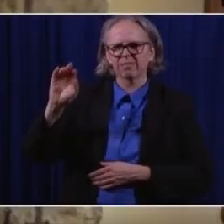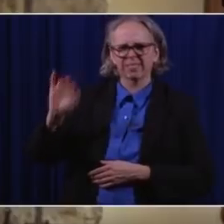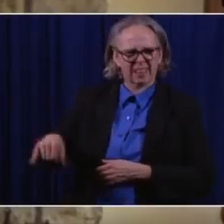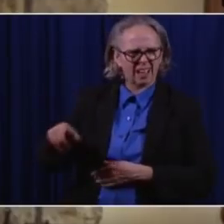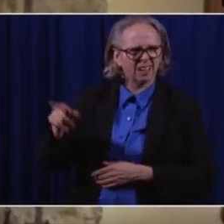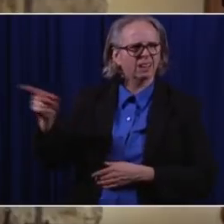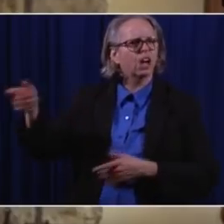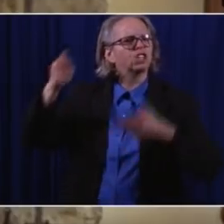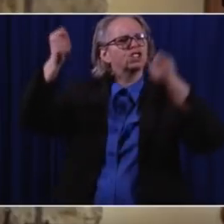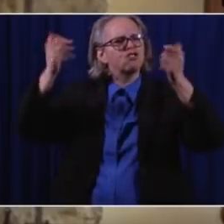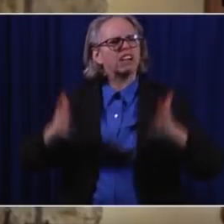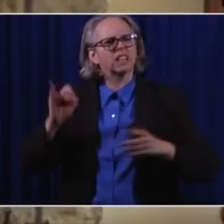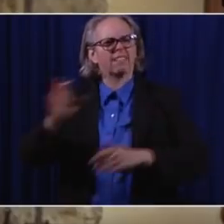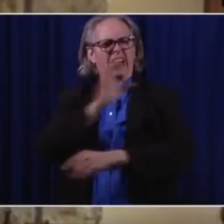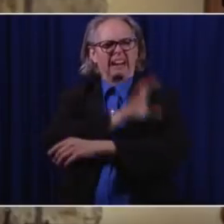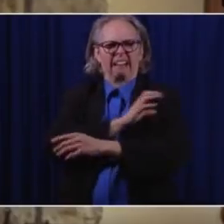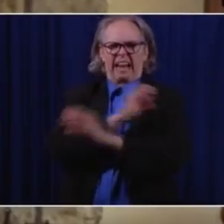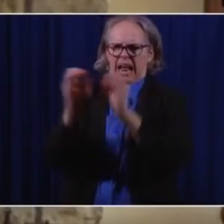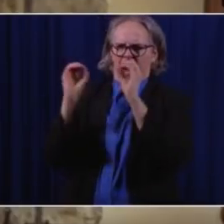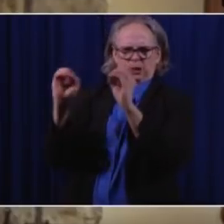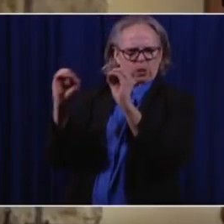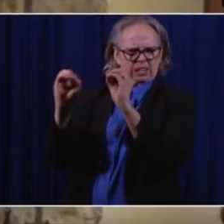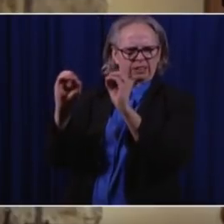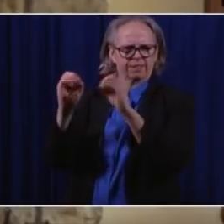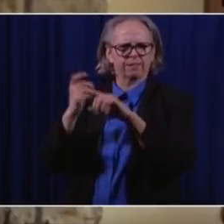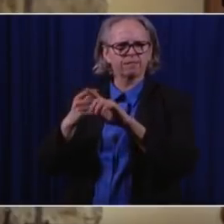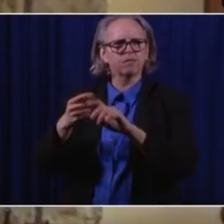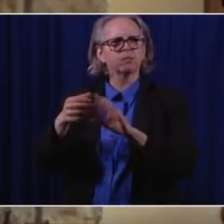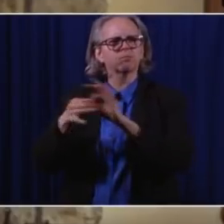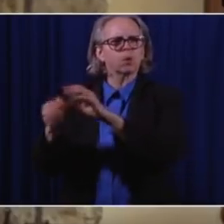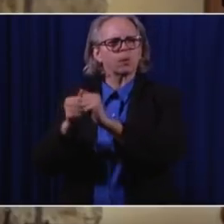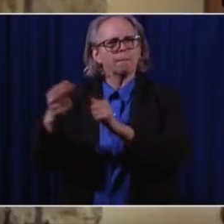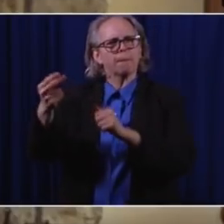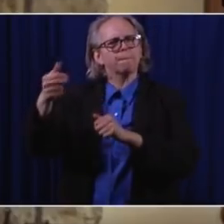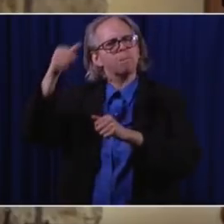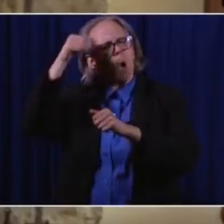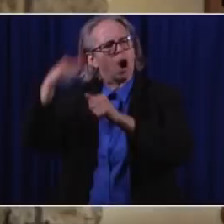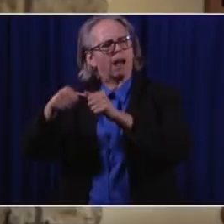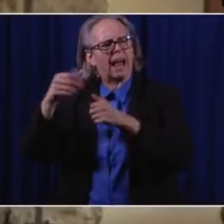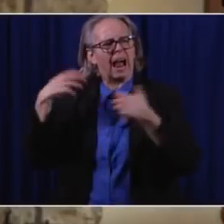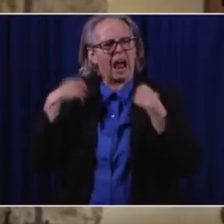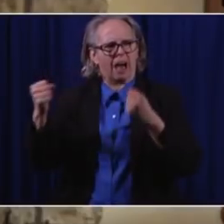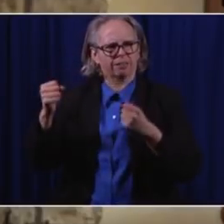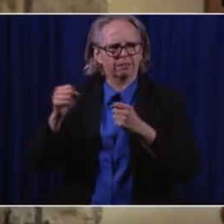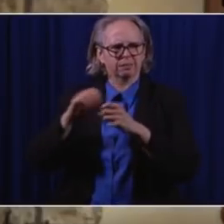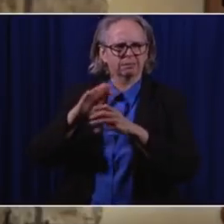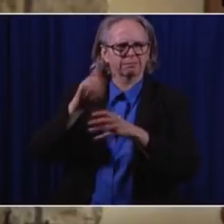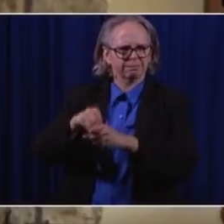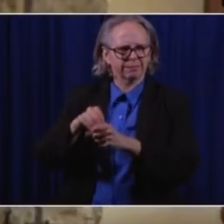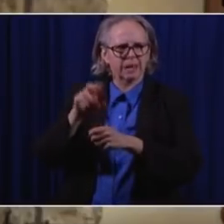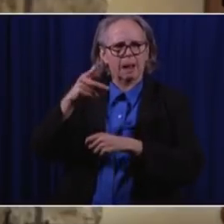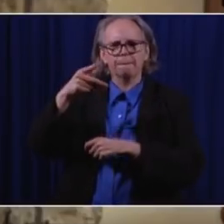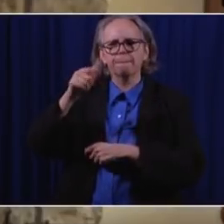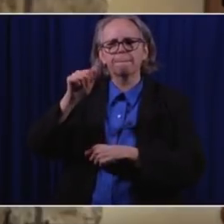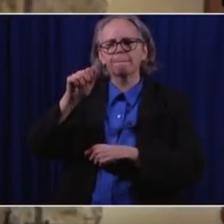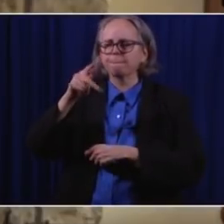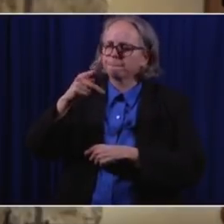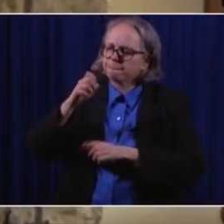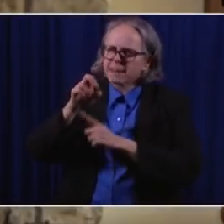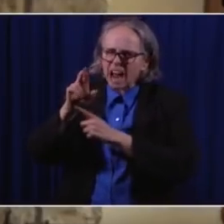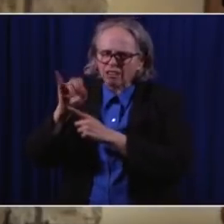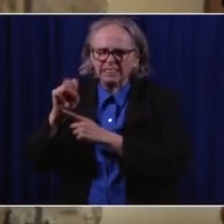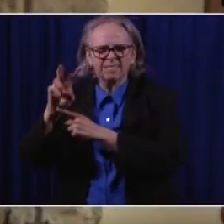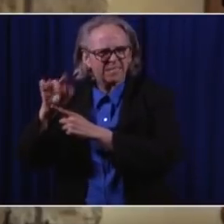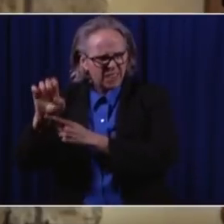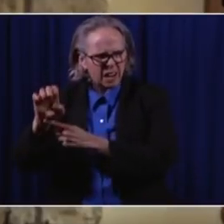Education for Memorial Health and Independent Health System in Marysville. She's been on the nursing staff at Memorial for 17 years